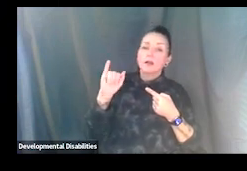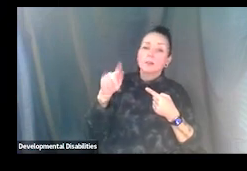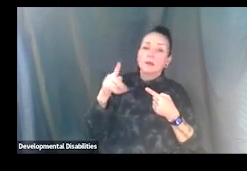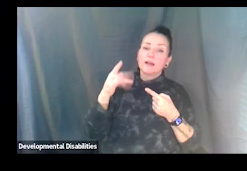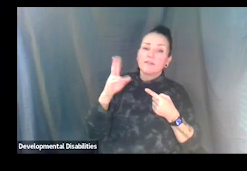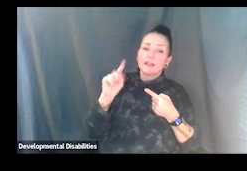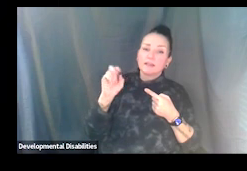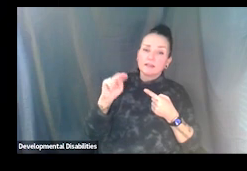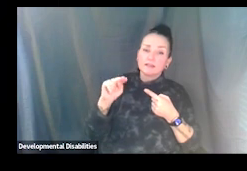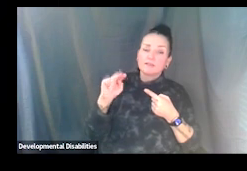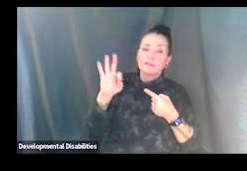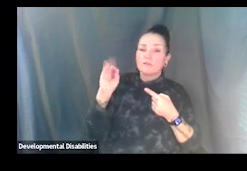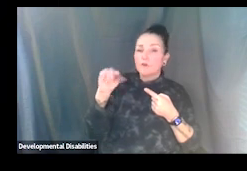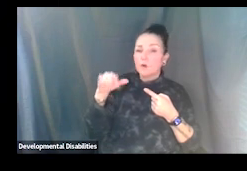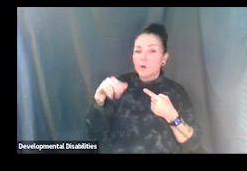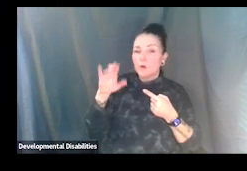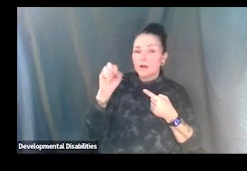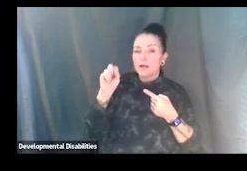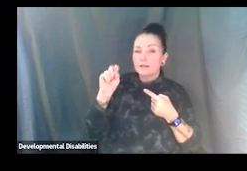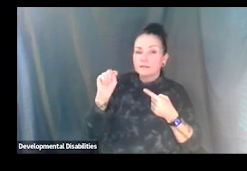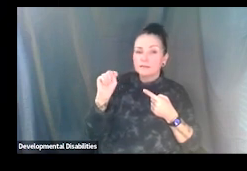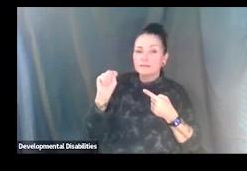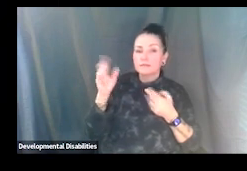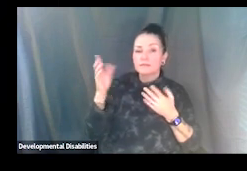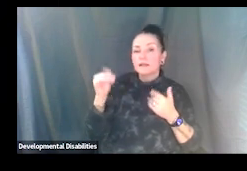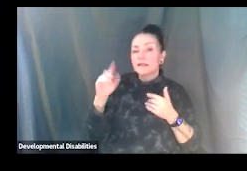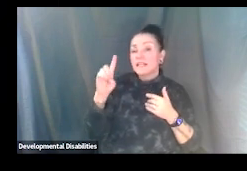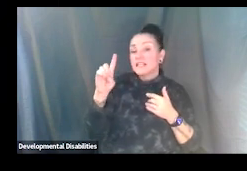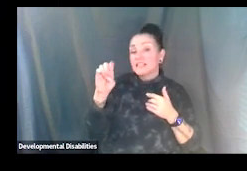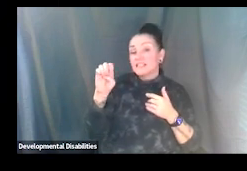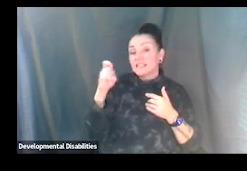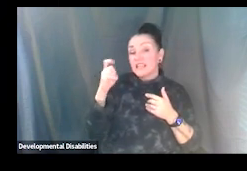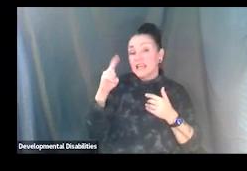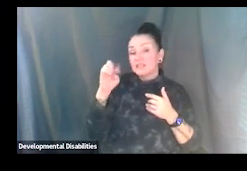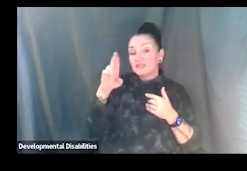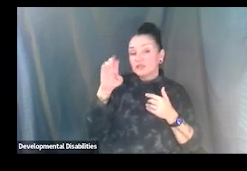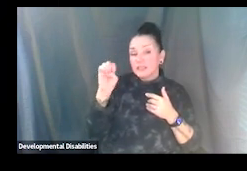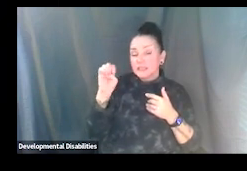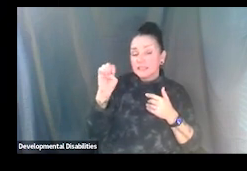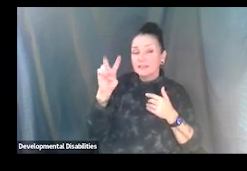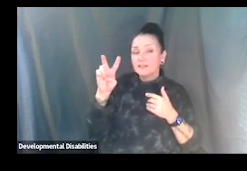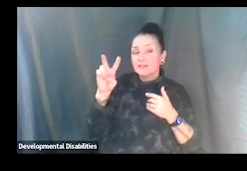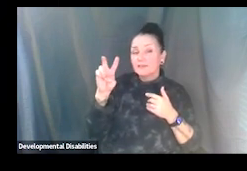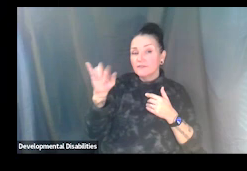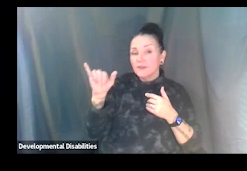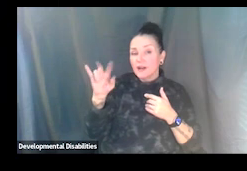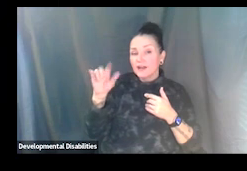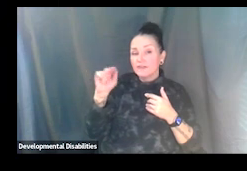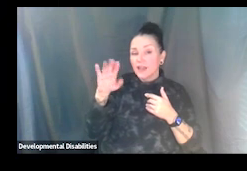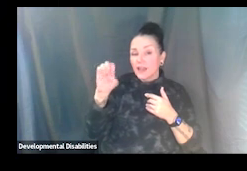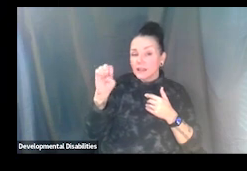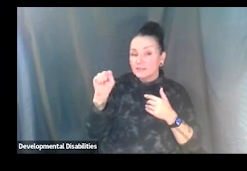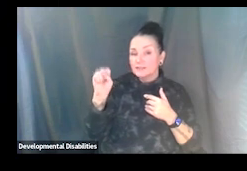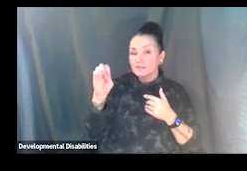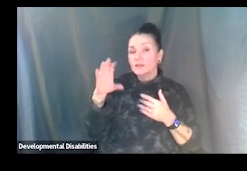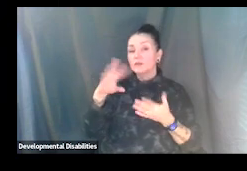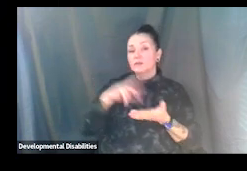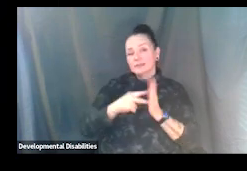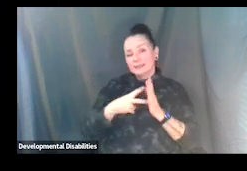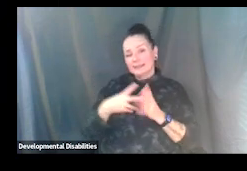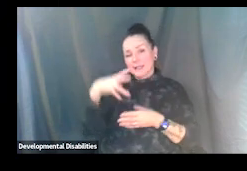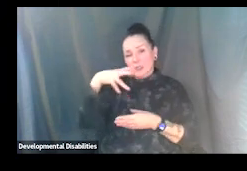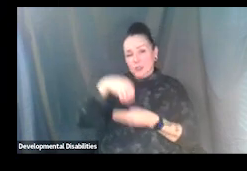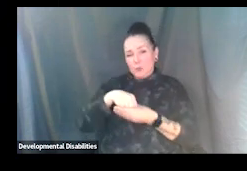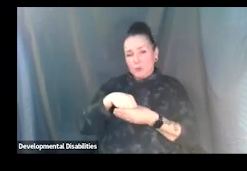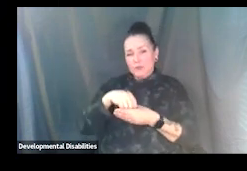and then Adderall, which is a combination of amphetamines. And one thing that people sometimes ask, these are amphetamines, aren't they addicting? And